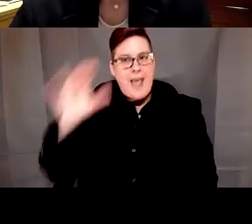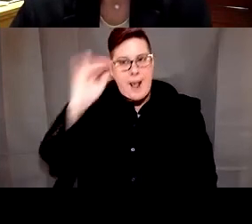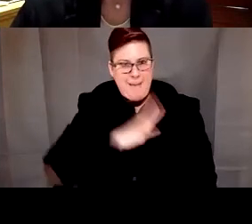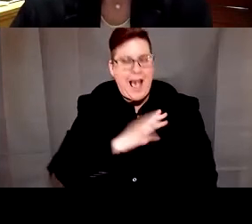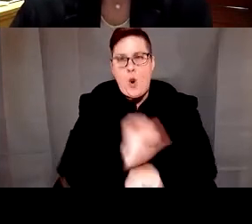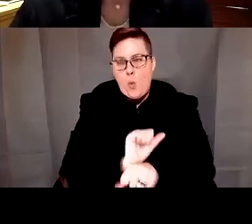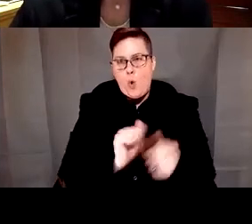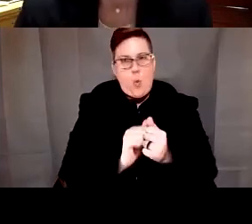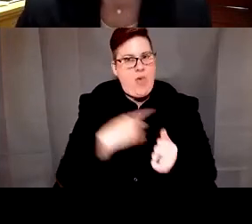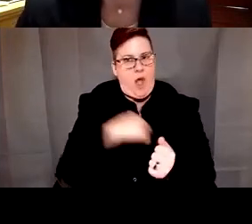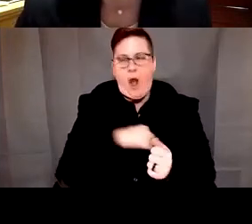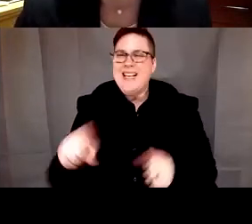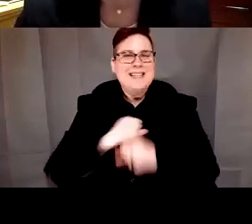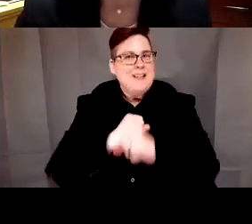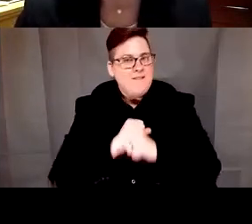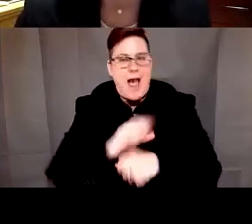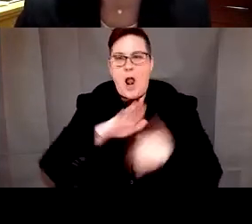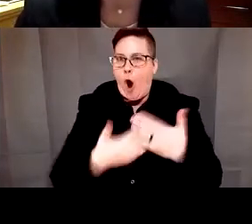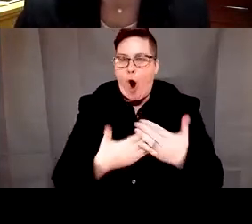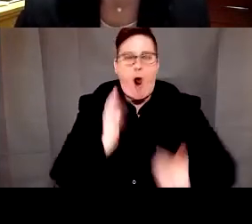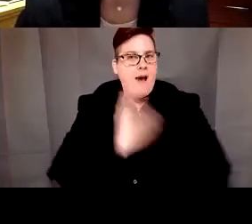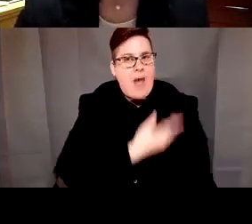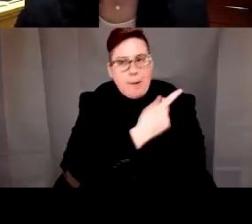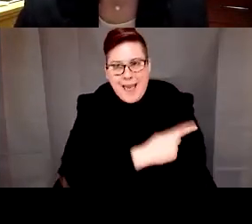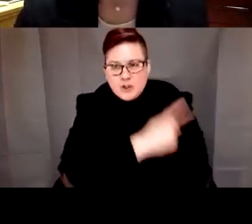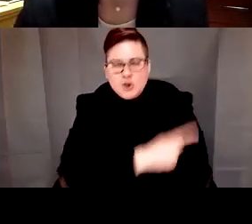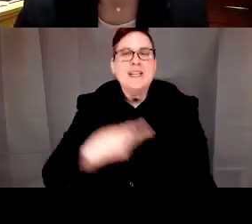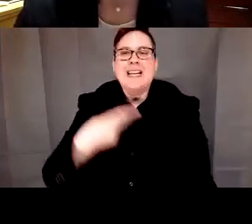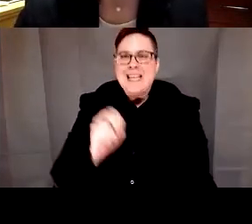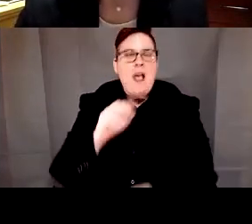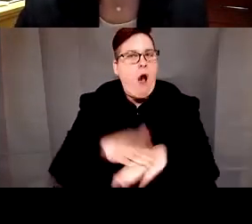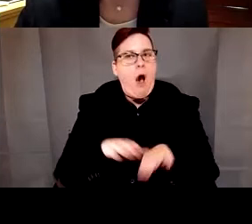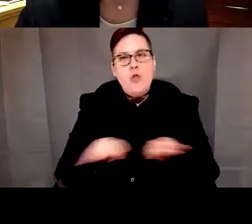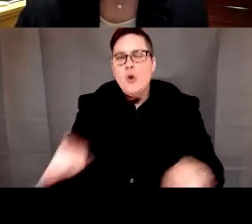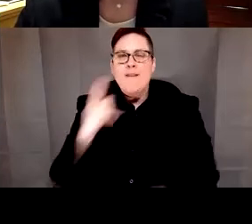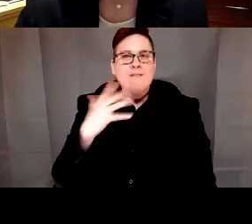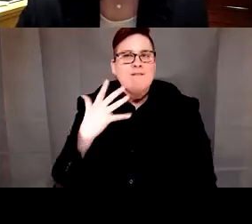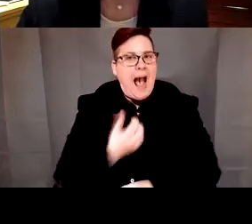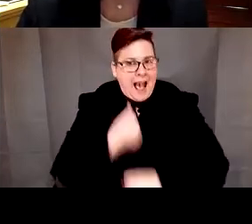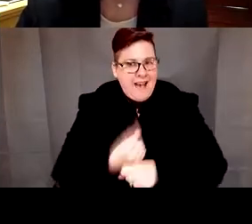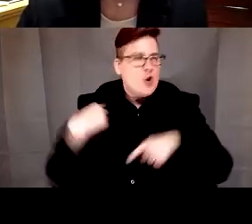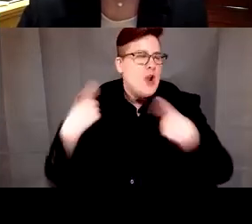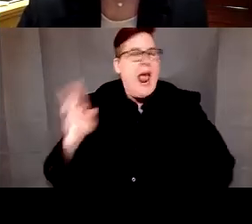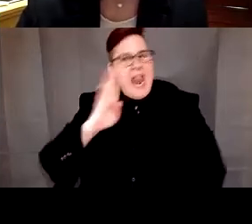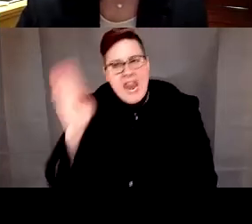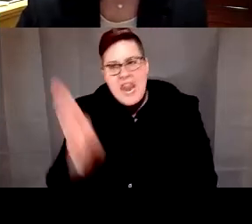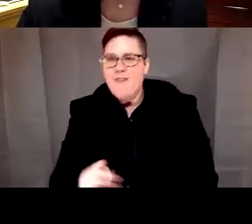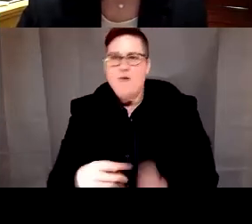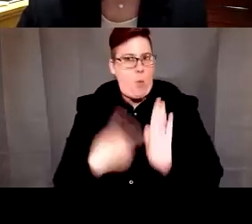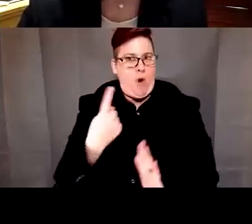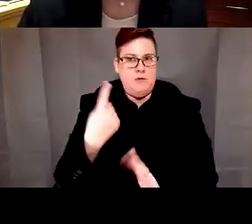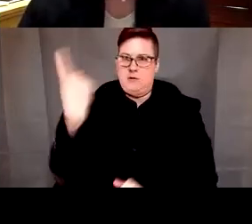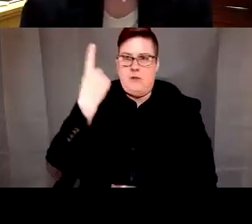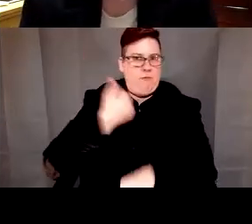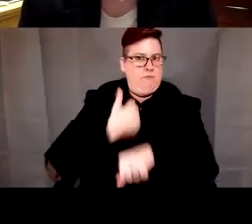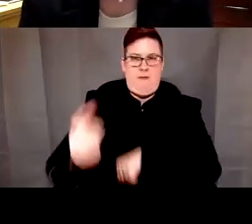worked with us. He defends all of these cases. He's been on the unit for 5 years. There has never been an allegation against